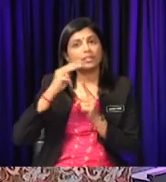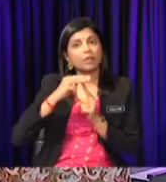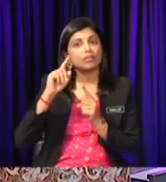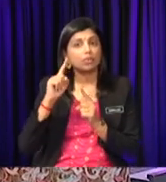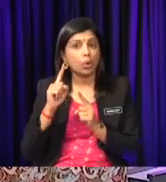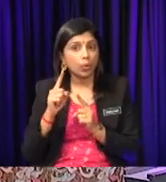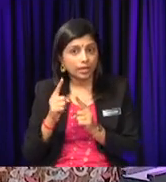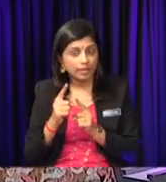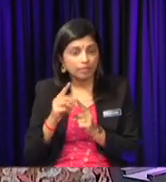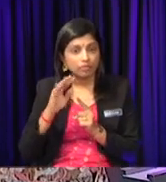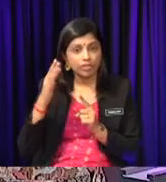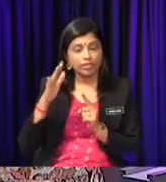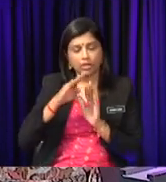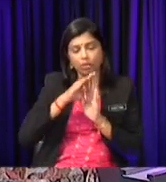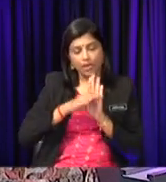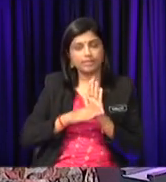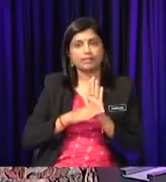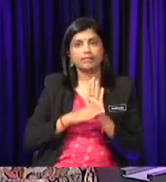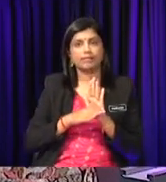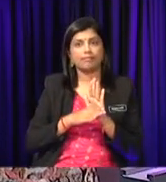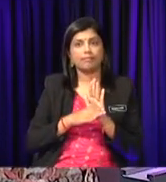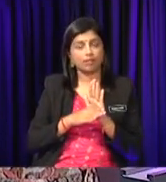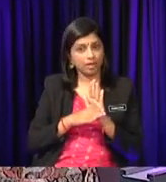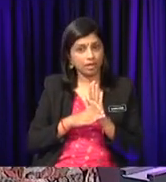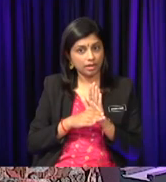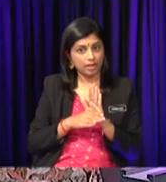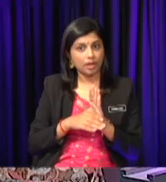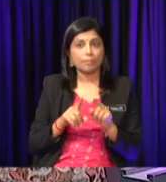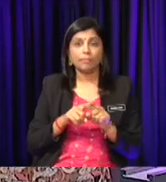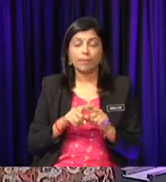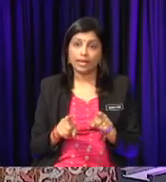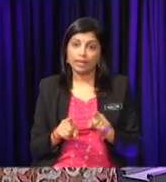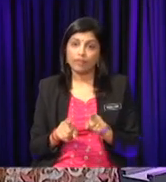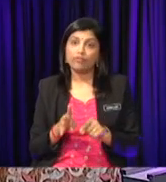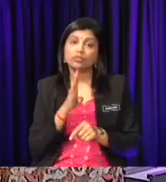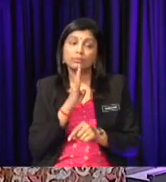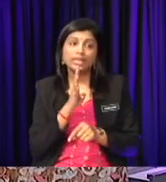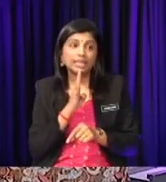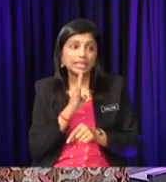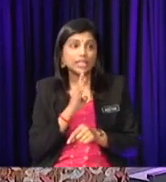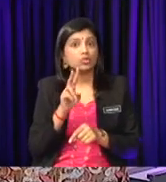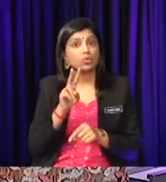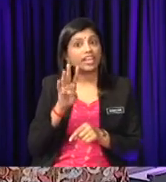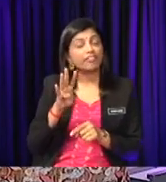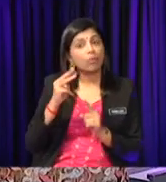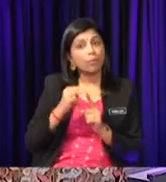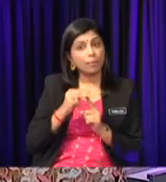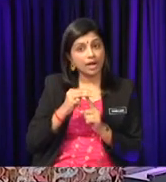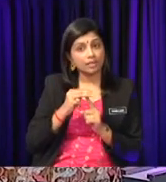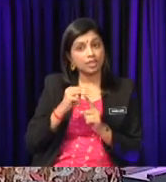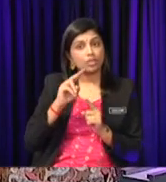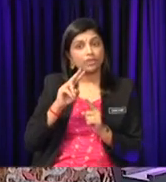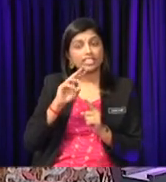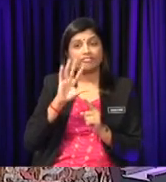1%. Okay, yeah. So if you do not speak, if you just remain silent, because I know a lot of